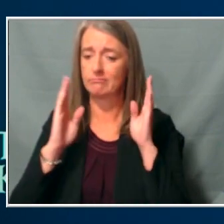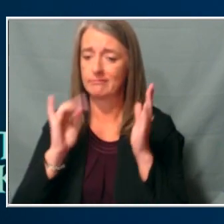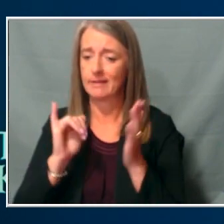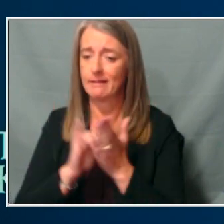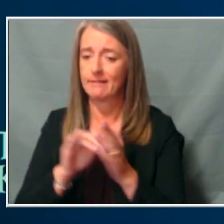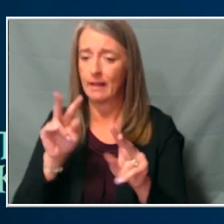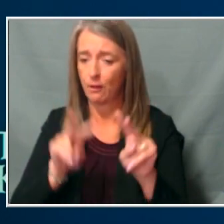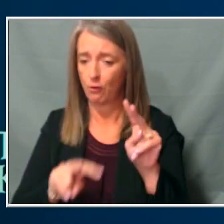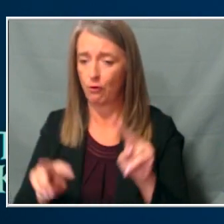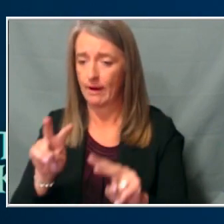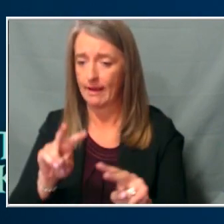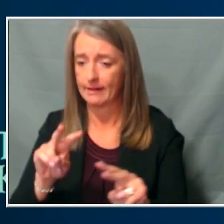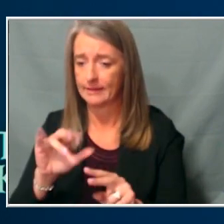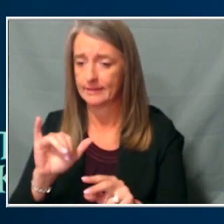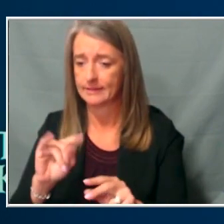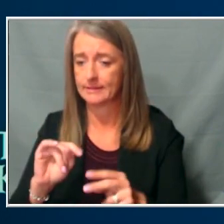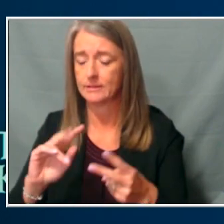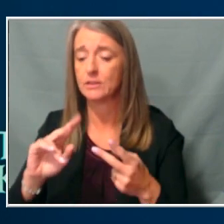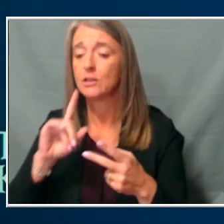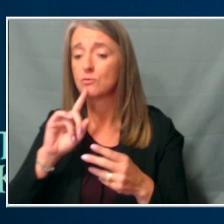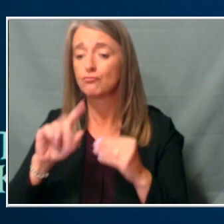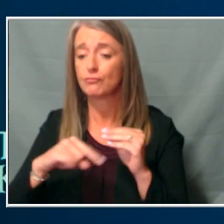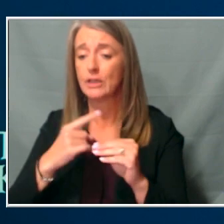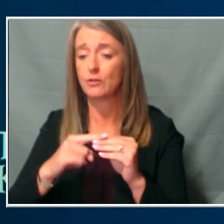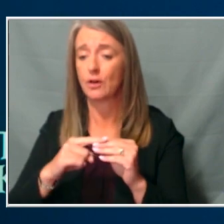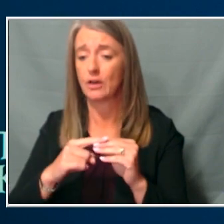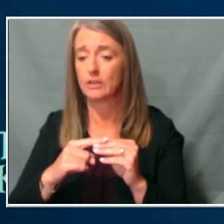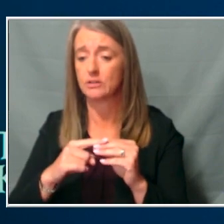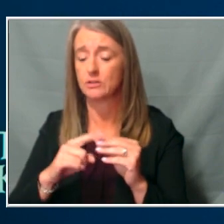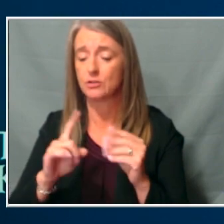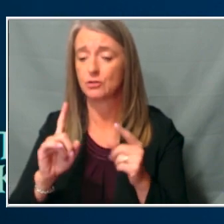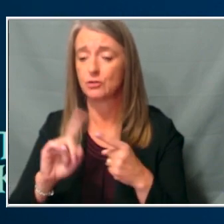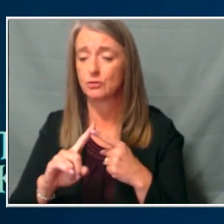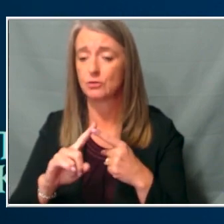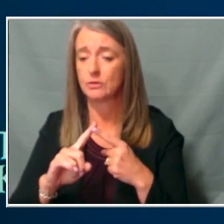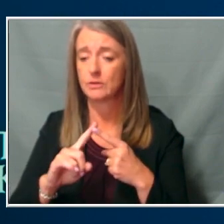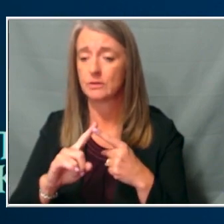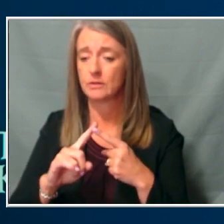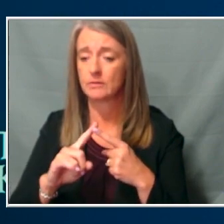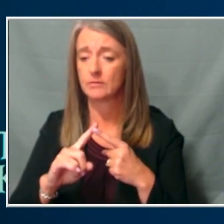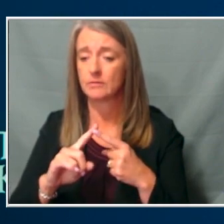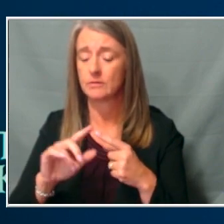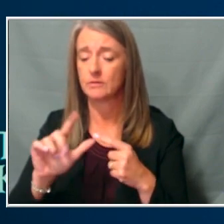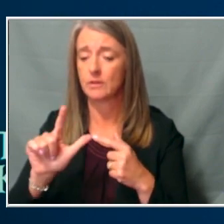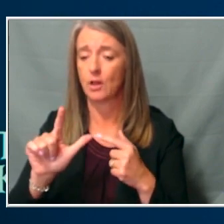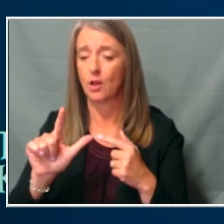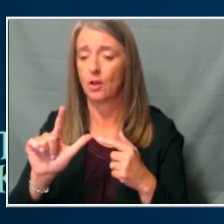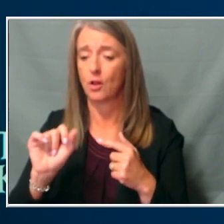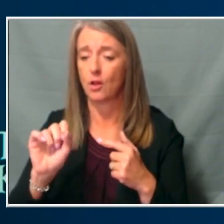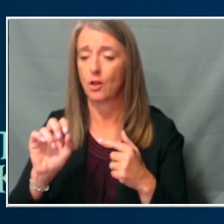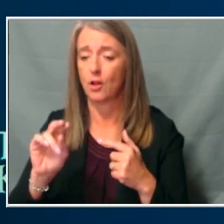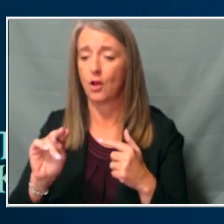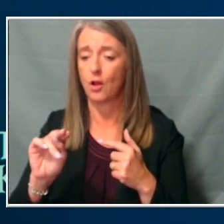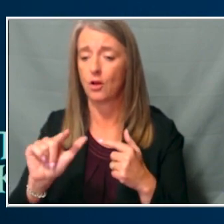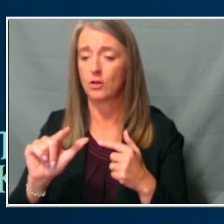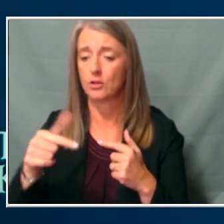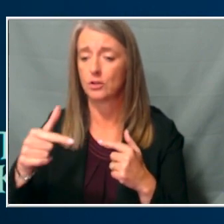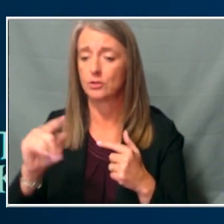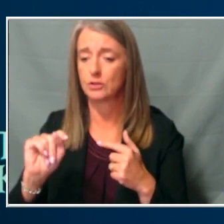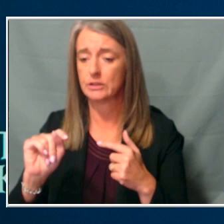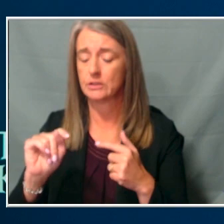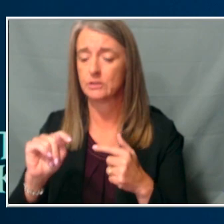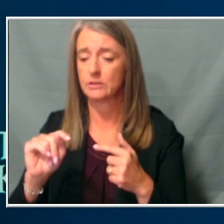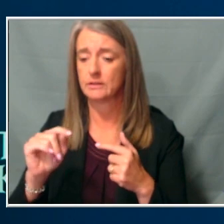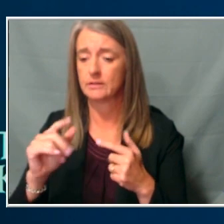into. In regards to the acquired long QT, that is more related